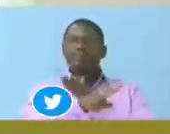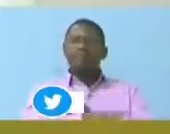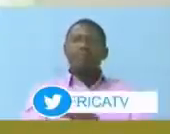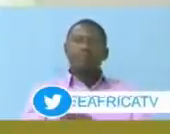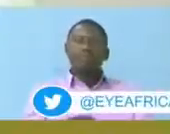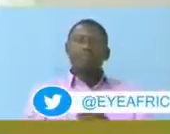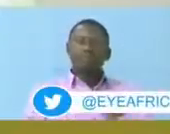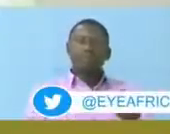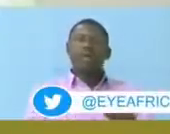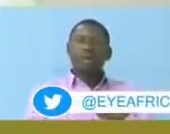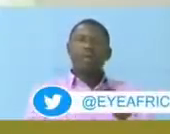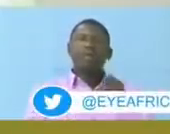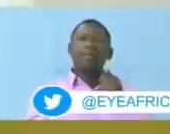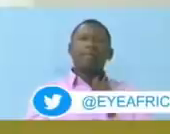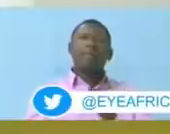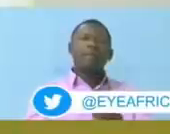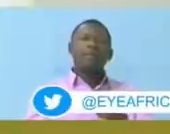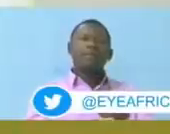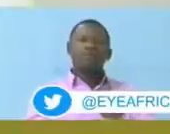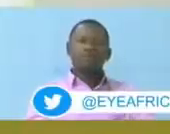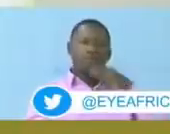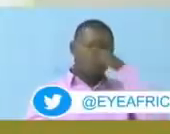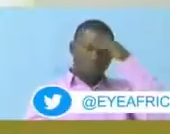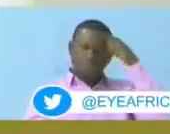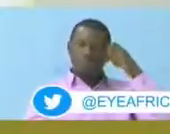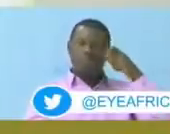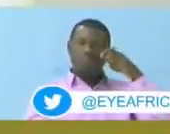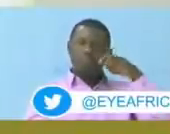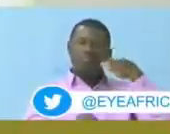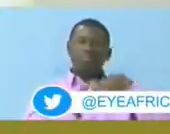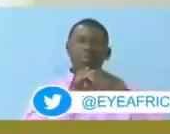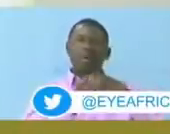government. By reinstating some officers who were